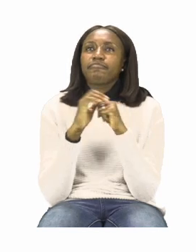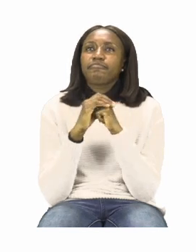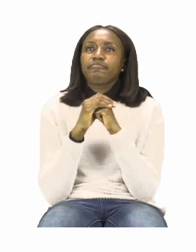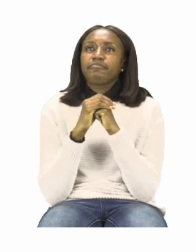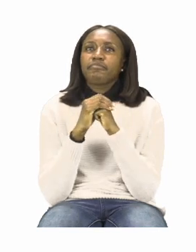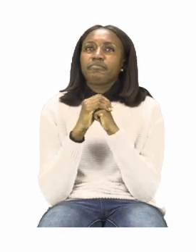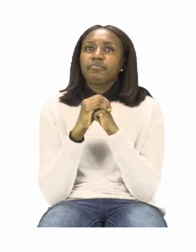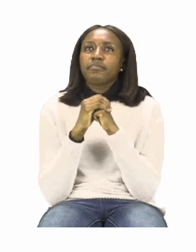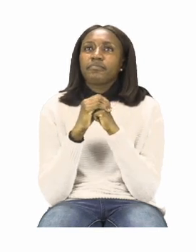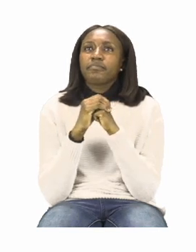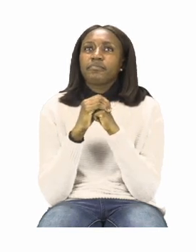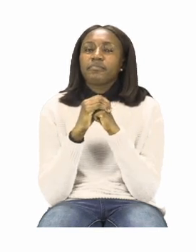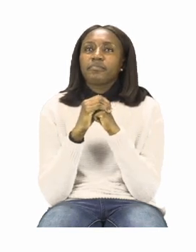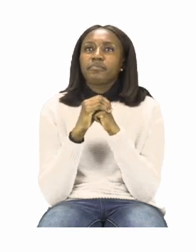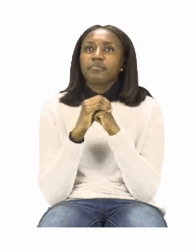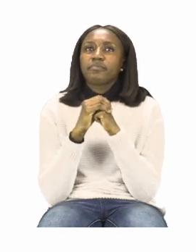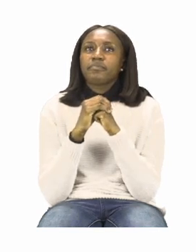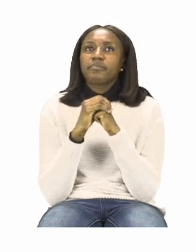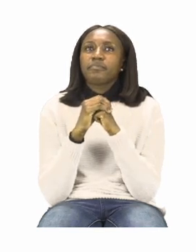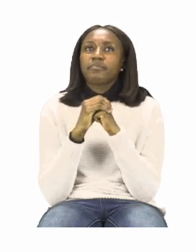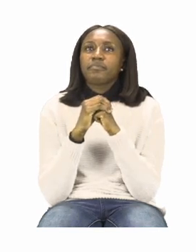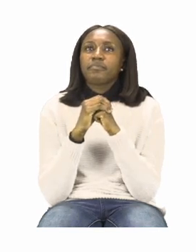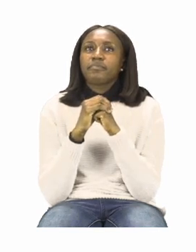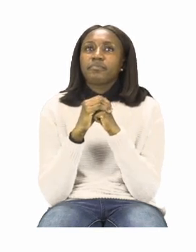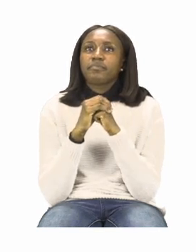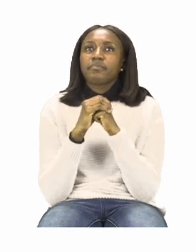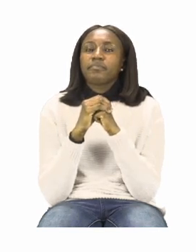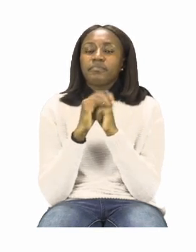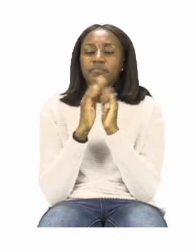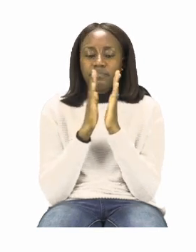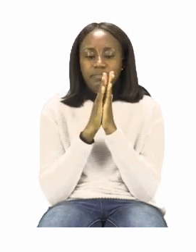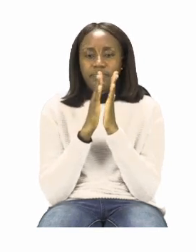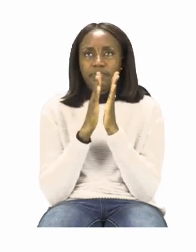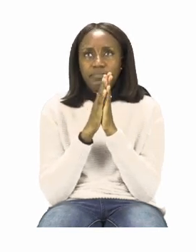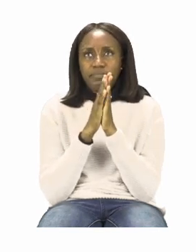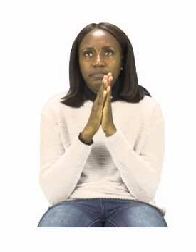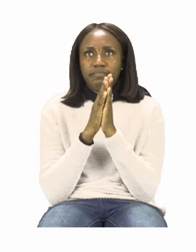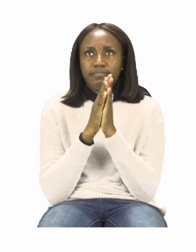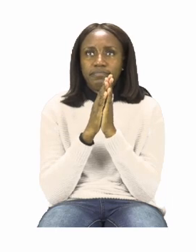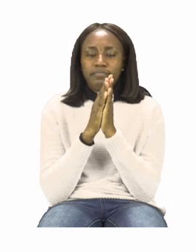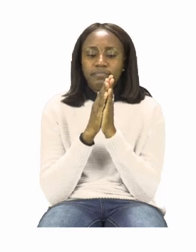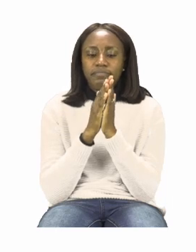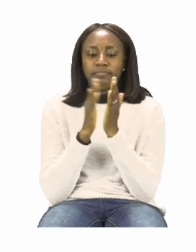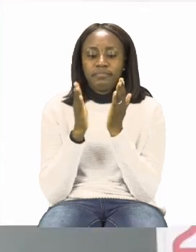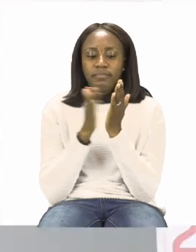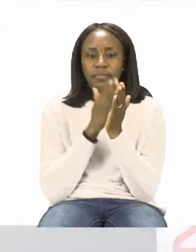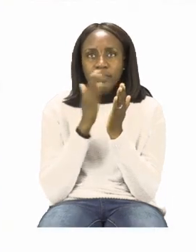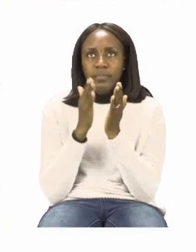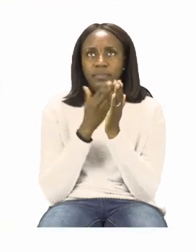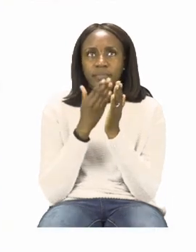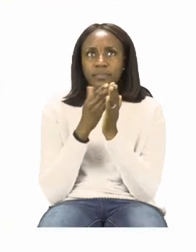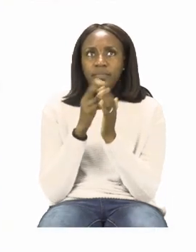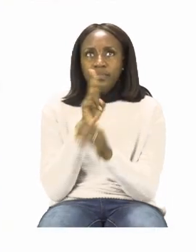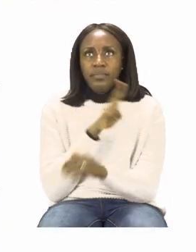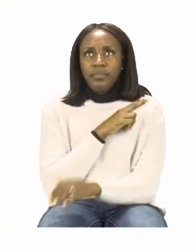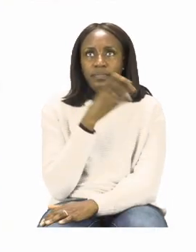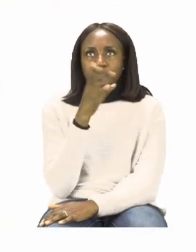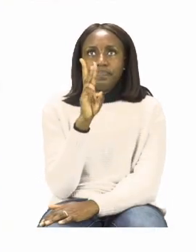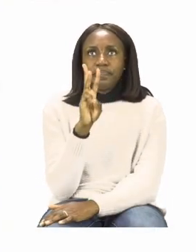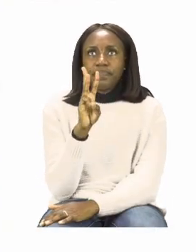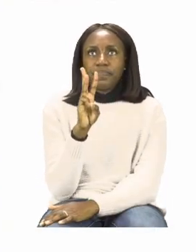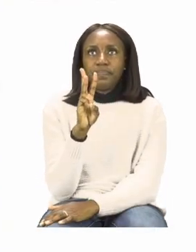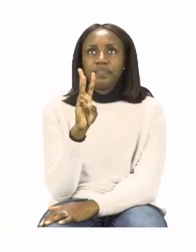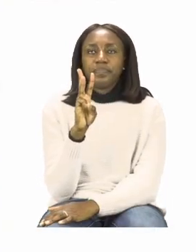and girls, I want you to turn your booklets to page 26.